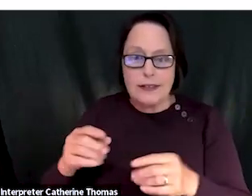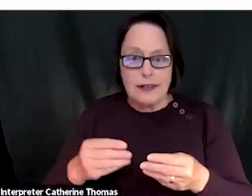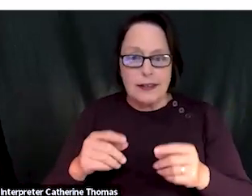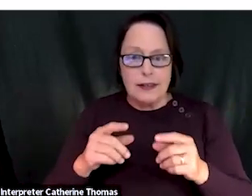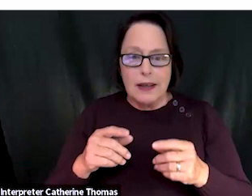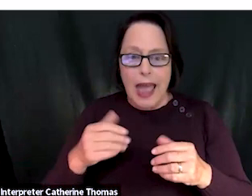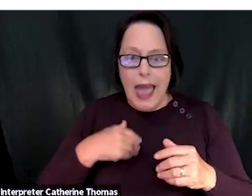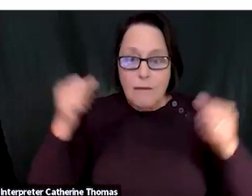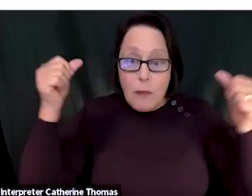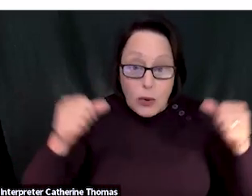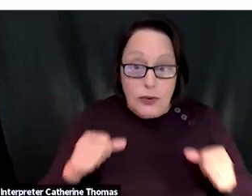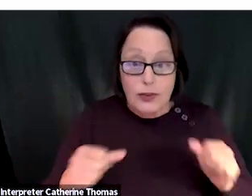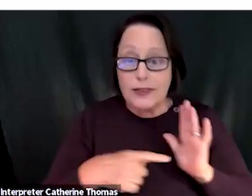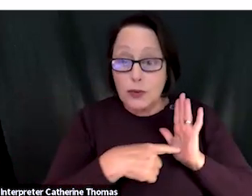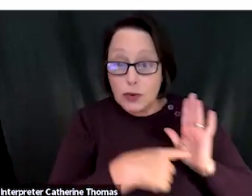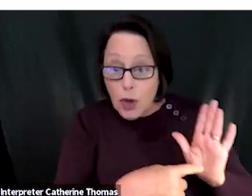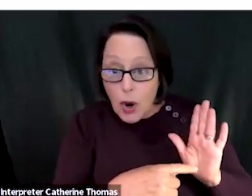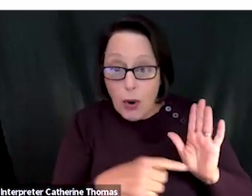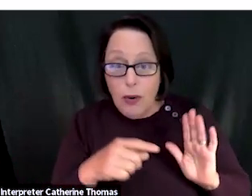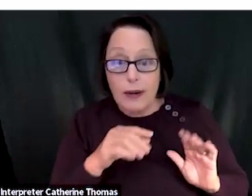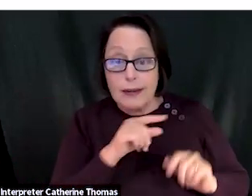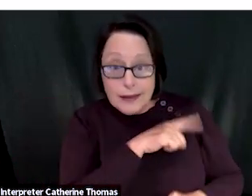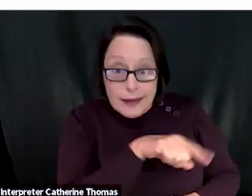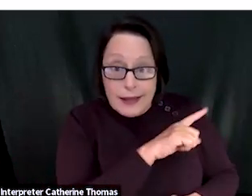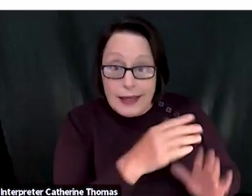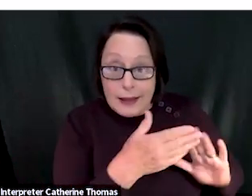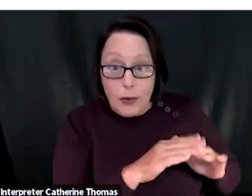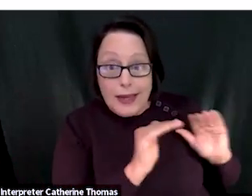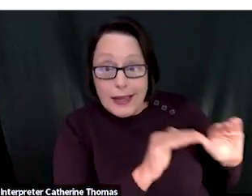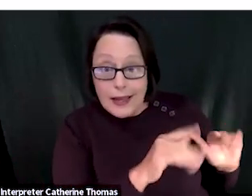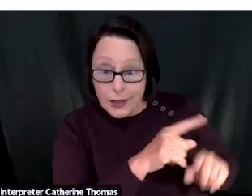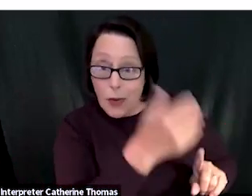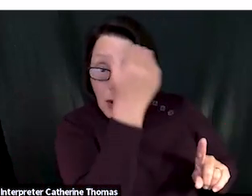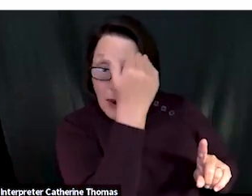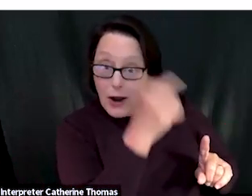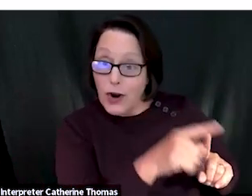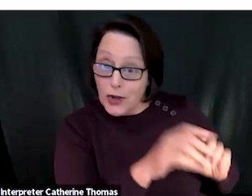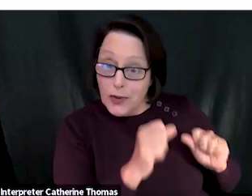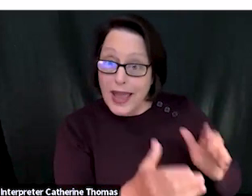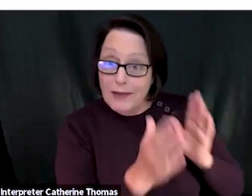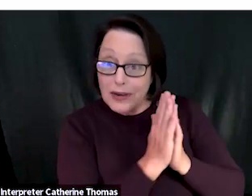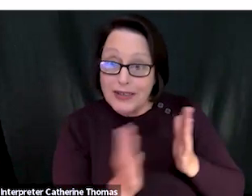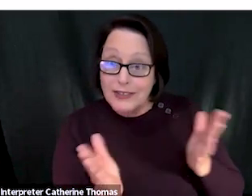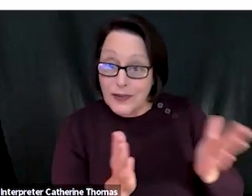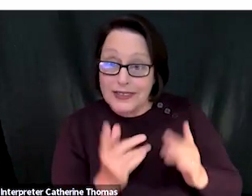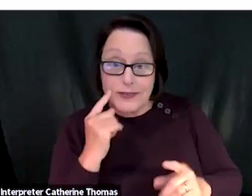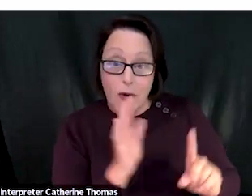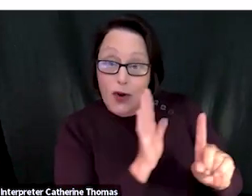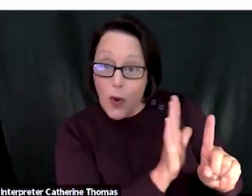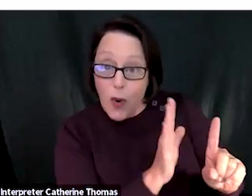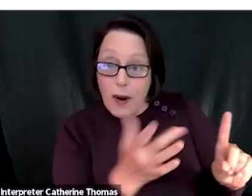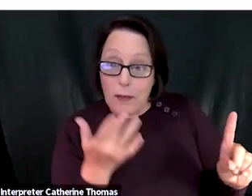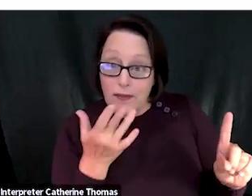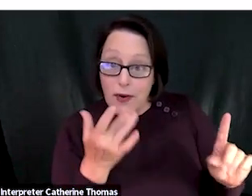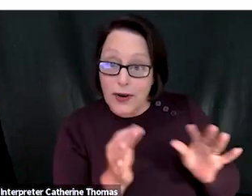so that the community and public is aware they can request services in their preferred language.